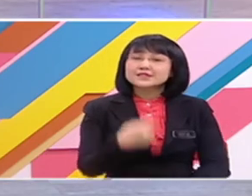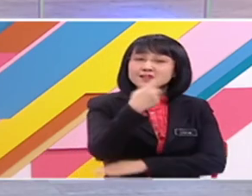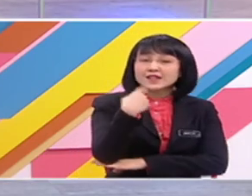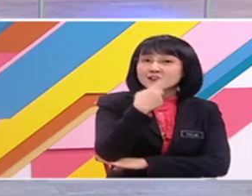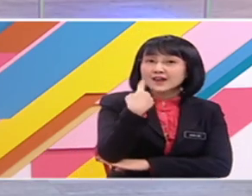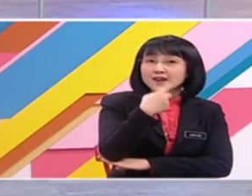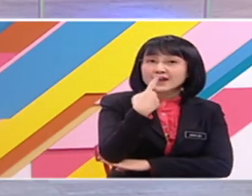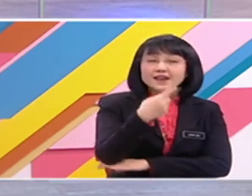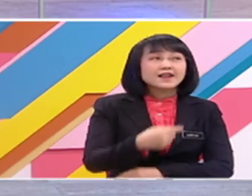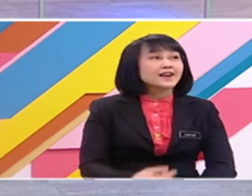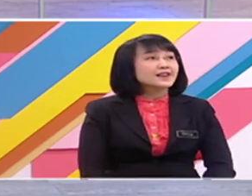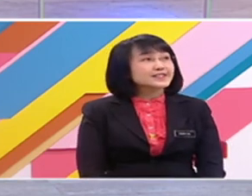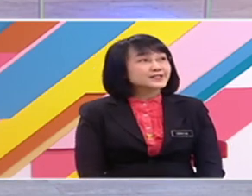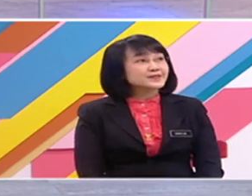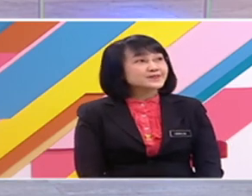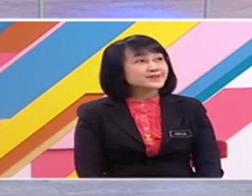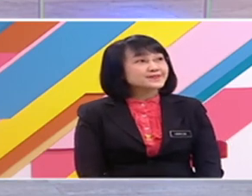is... Who is that?